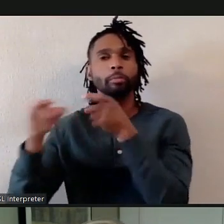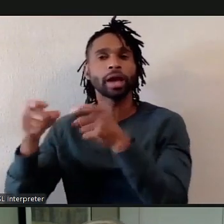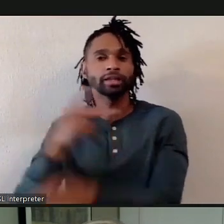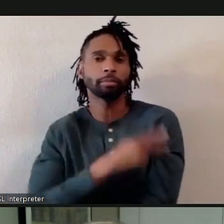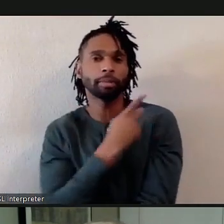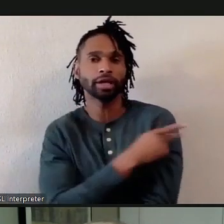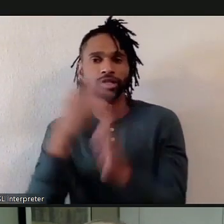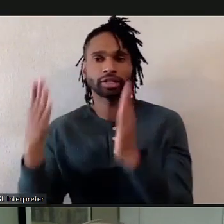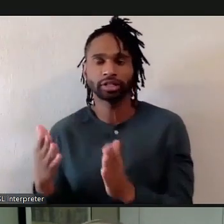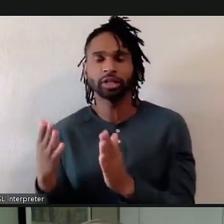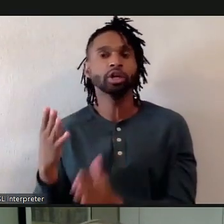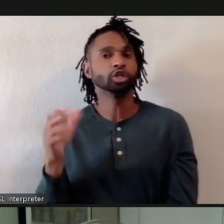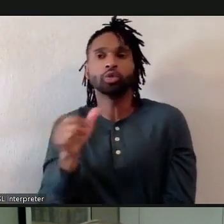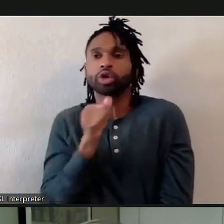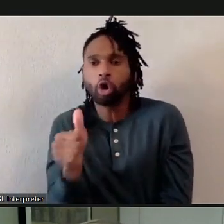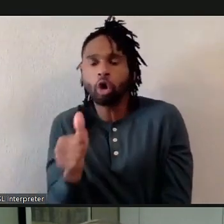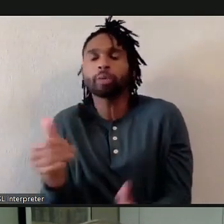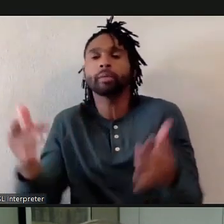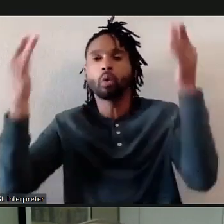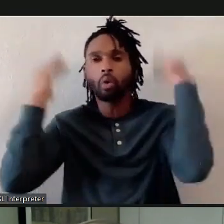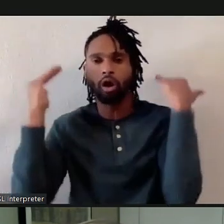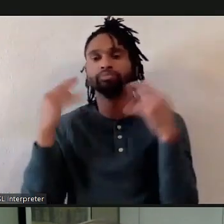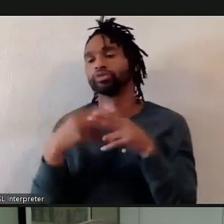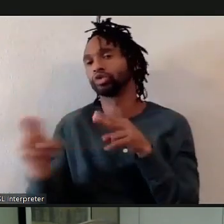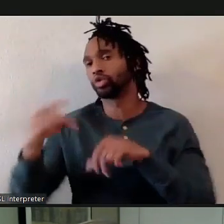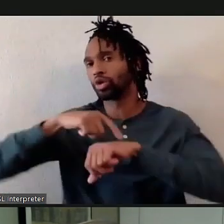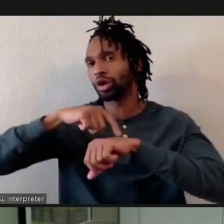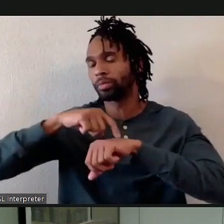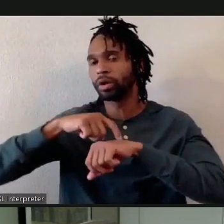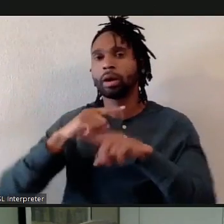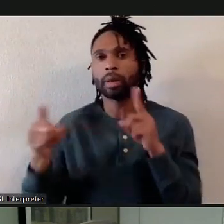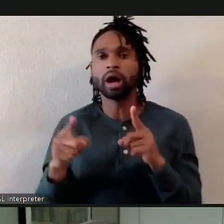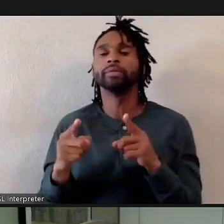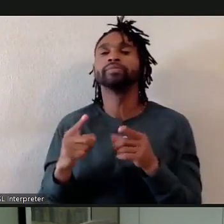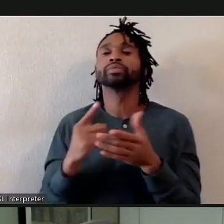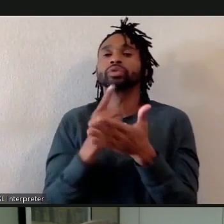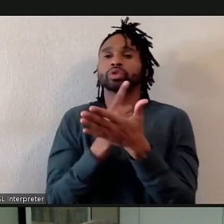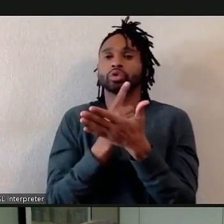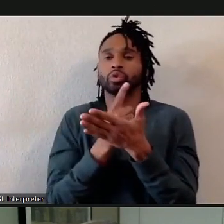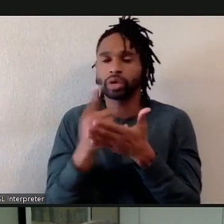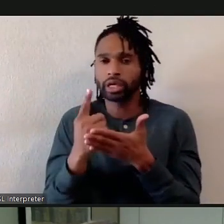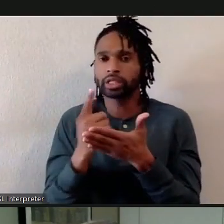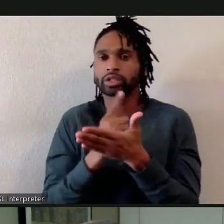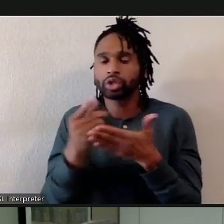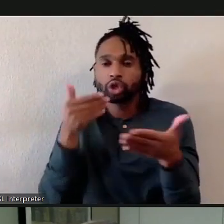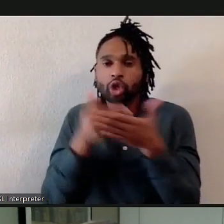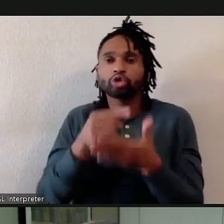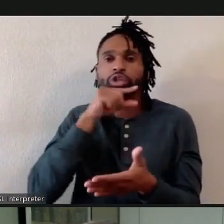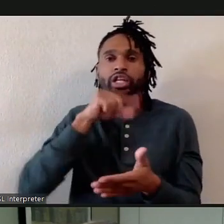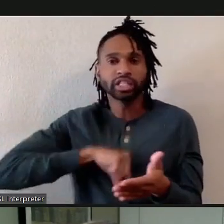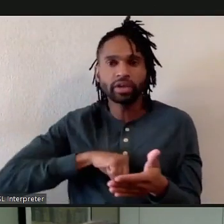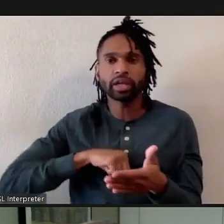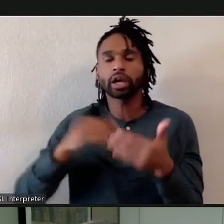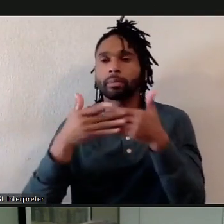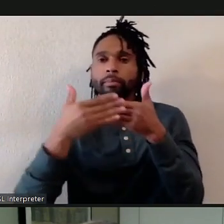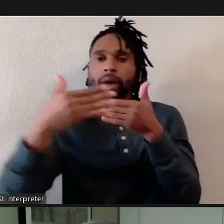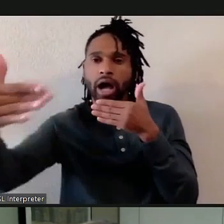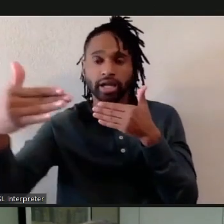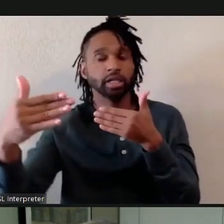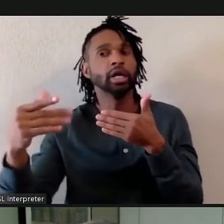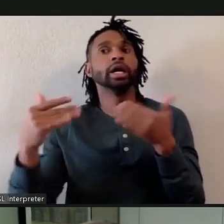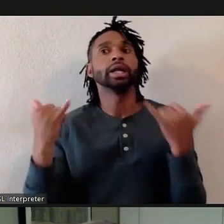we aren't overwhelmed in the short term. It's the weeks more around Thanksgiving and beyond where now we're starting